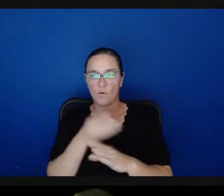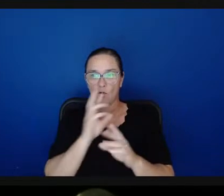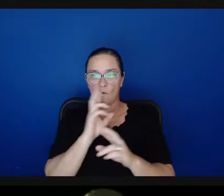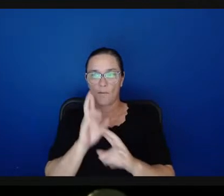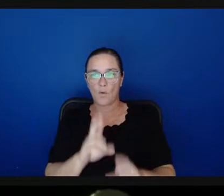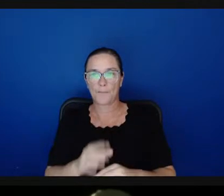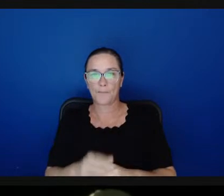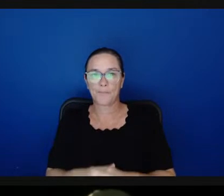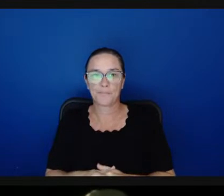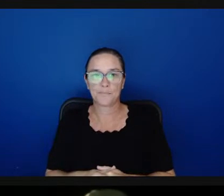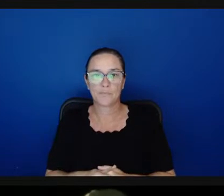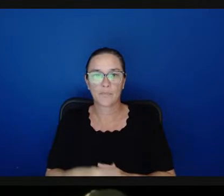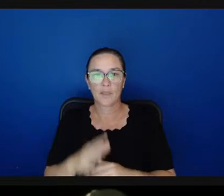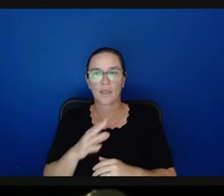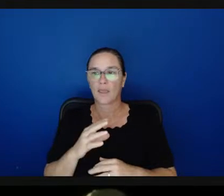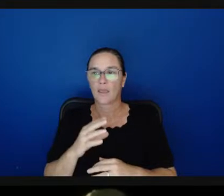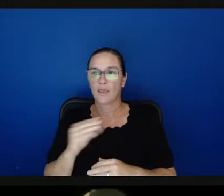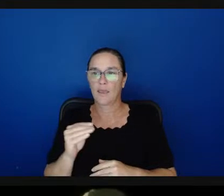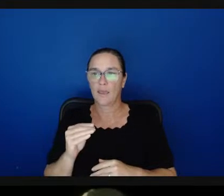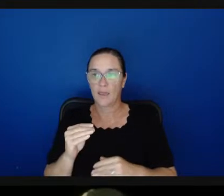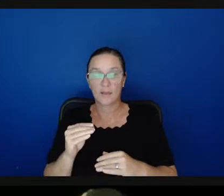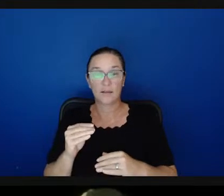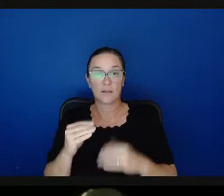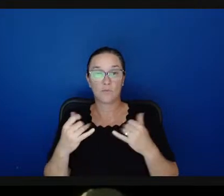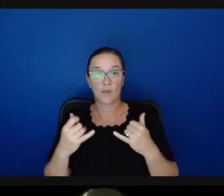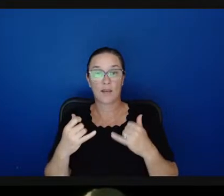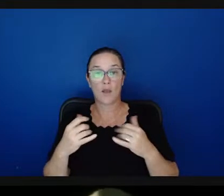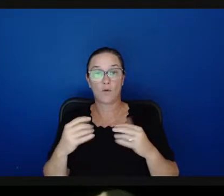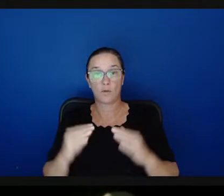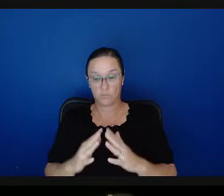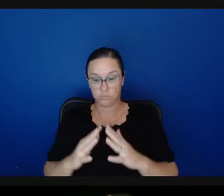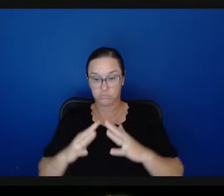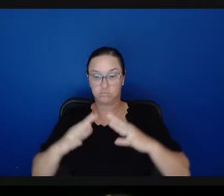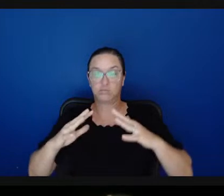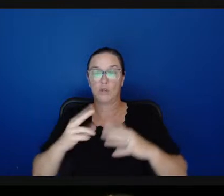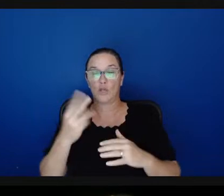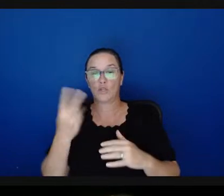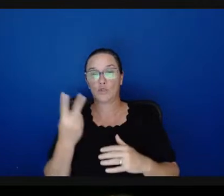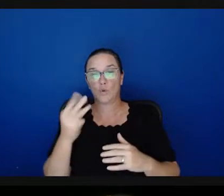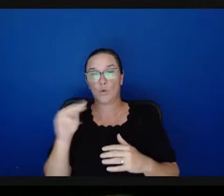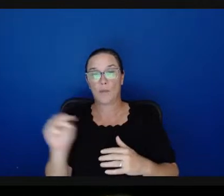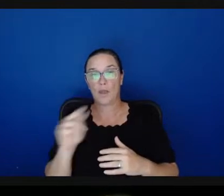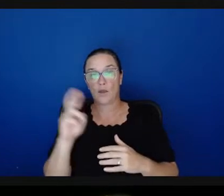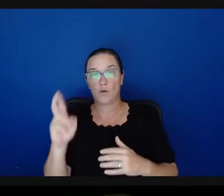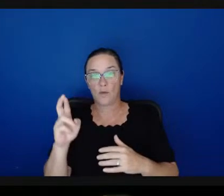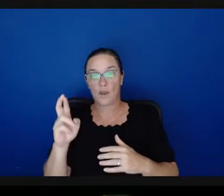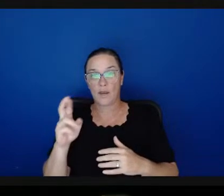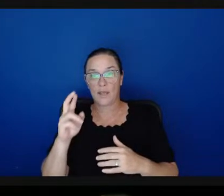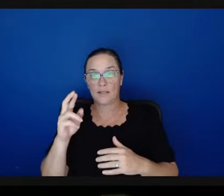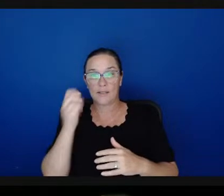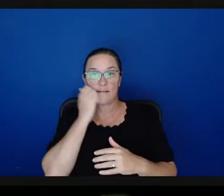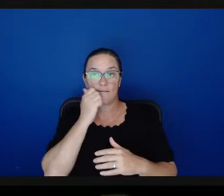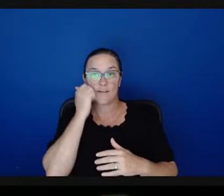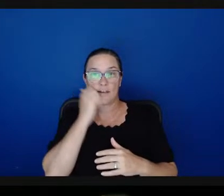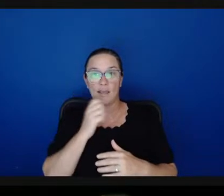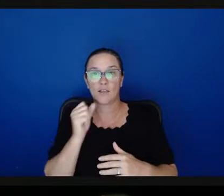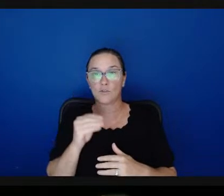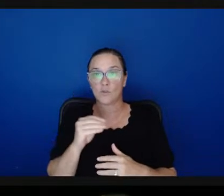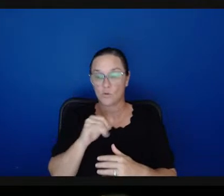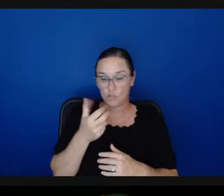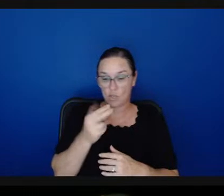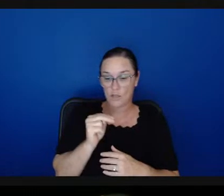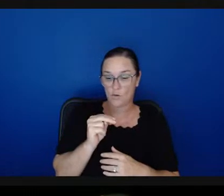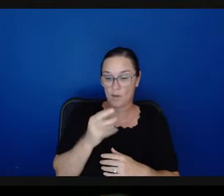And it's inflating at a rate of 2 microradians per day. So if that were to be the case, You can see back on January 19th, they